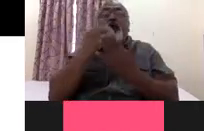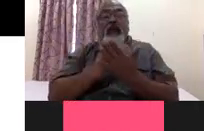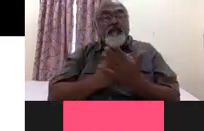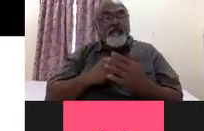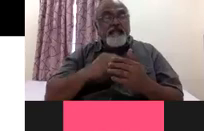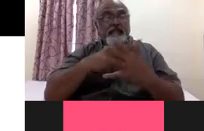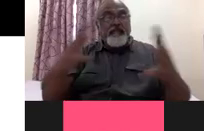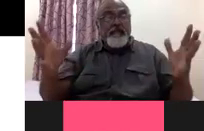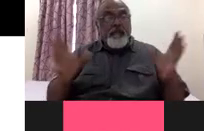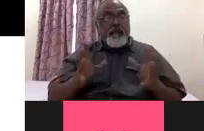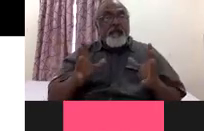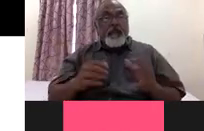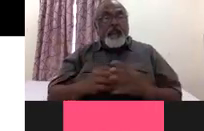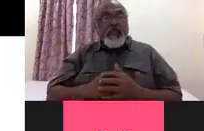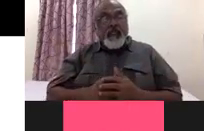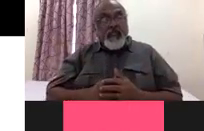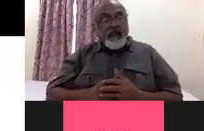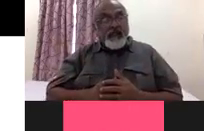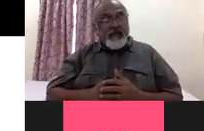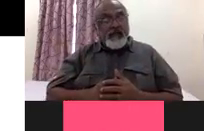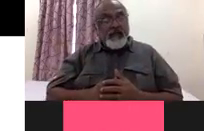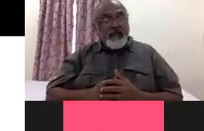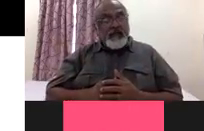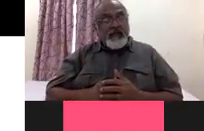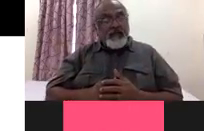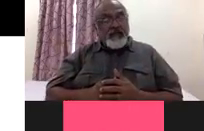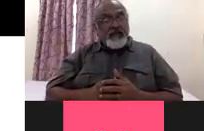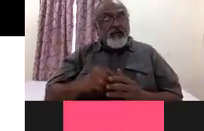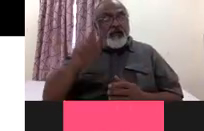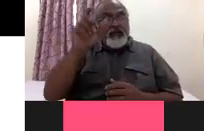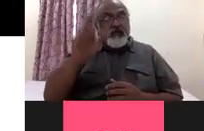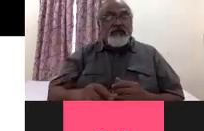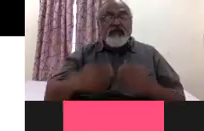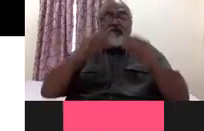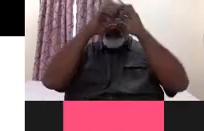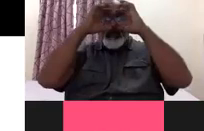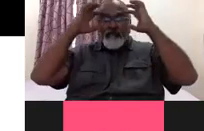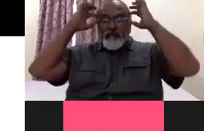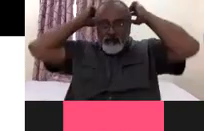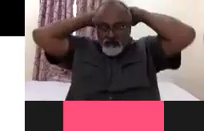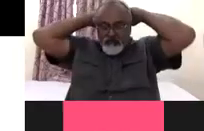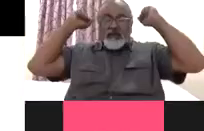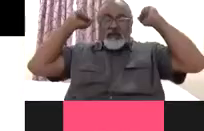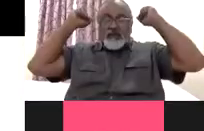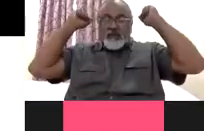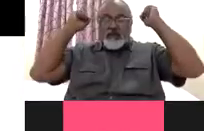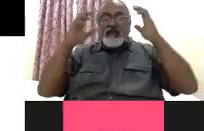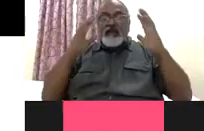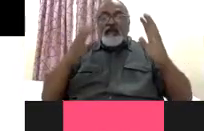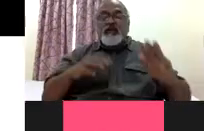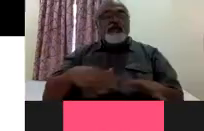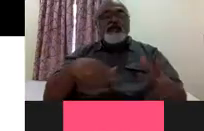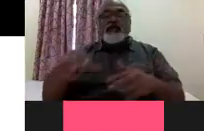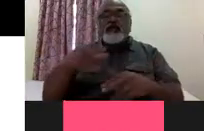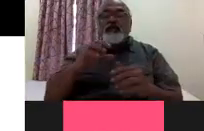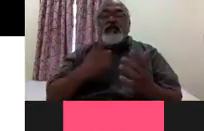person, the able-bodied person, and like one of the person is got blindfolded. And like they go through this walk from